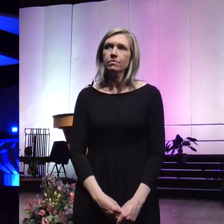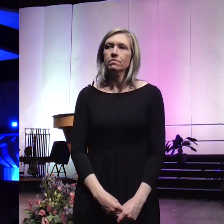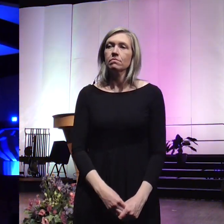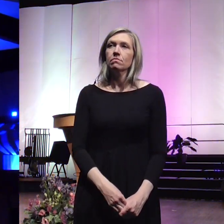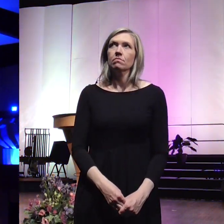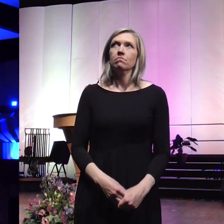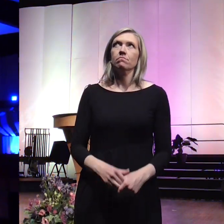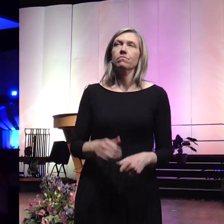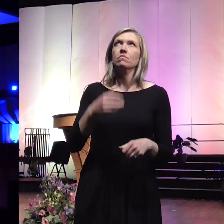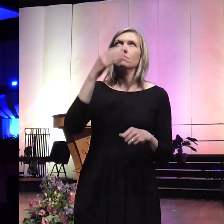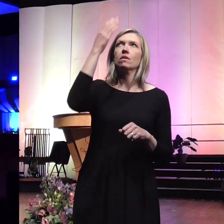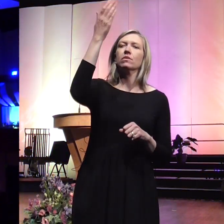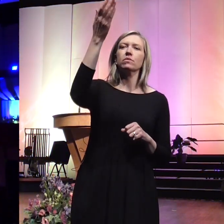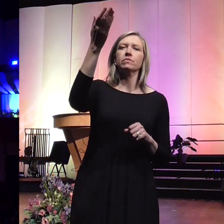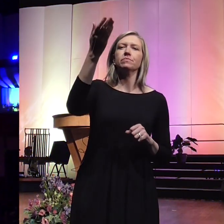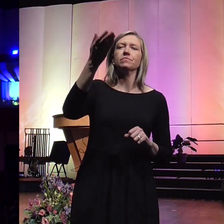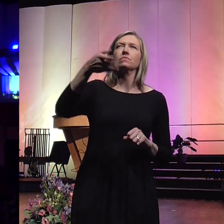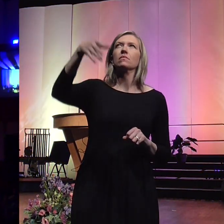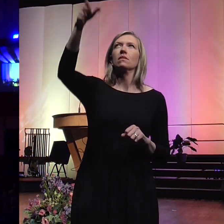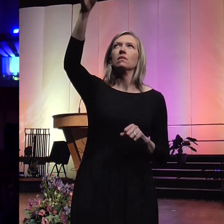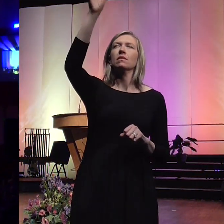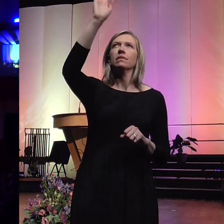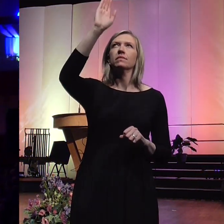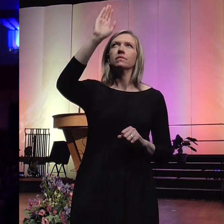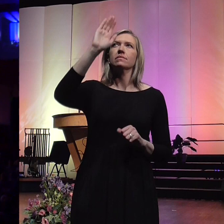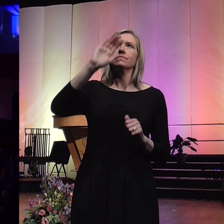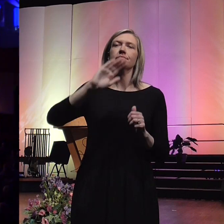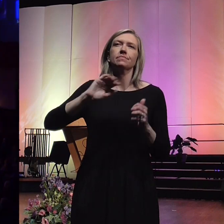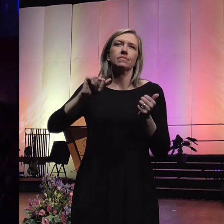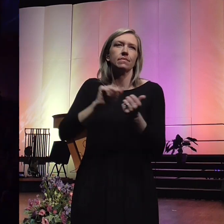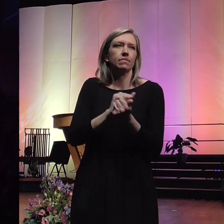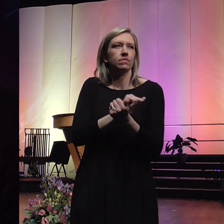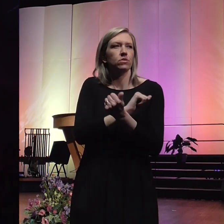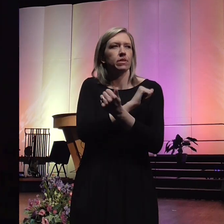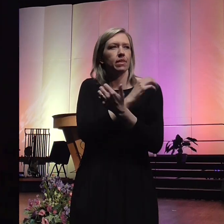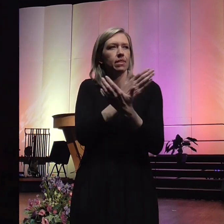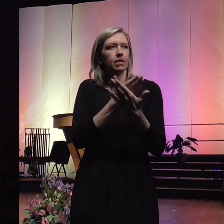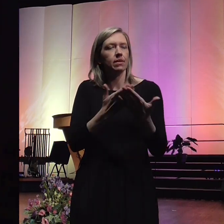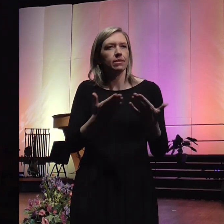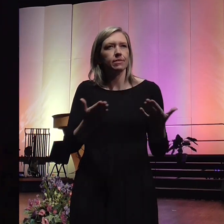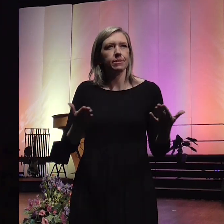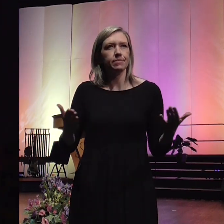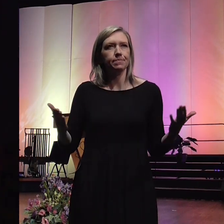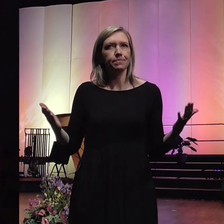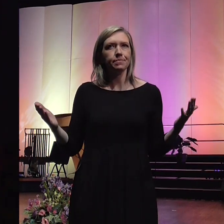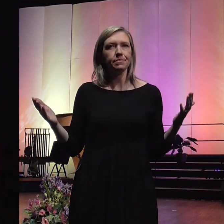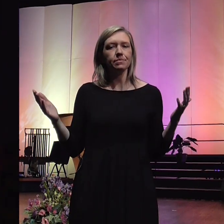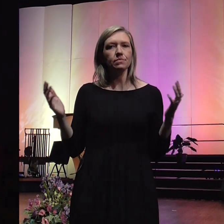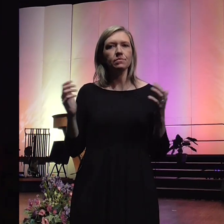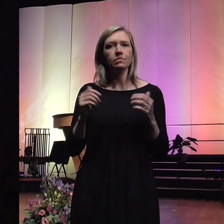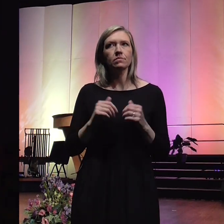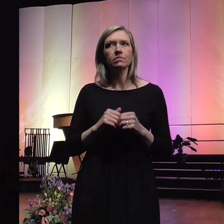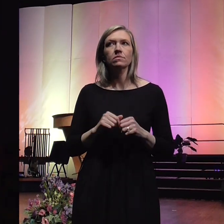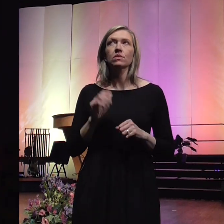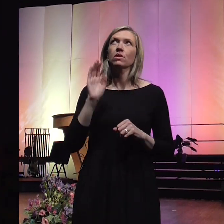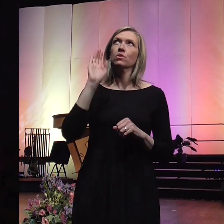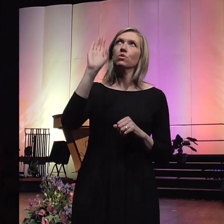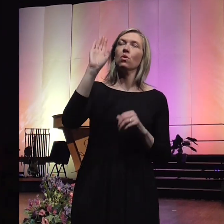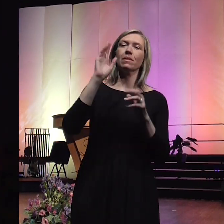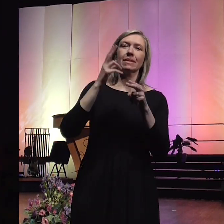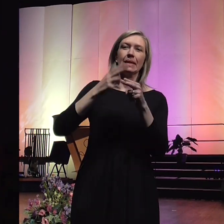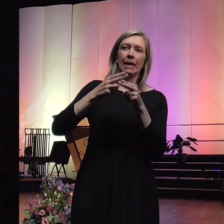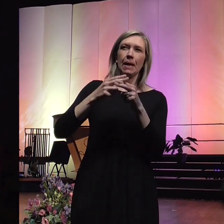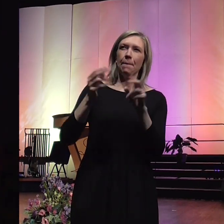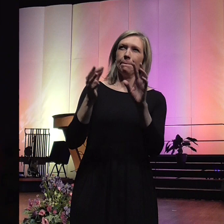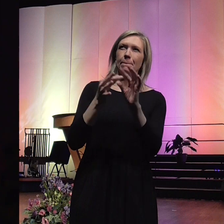You are God of everything. You spoke